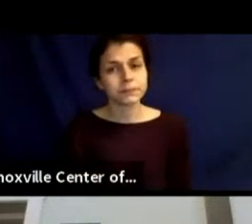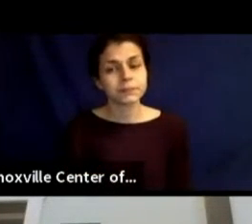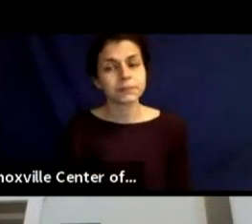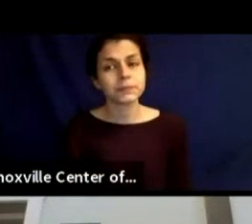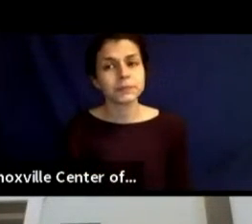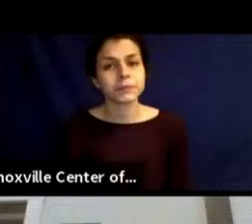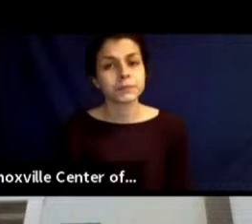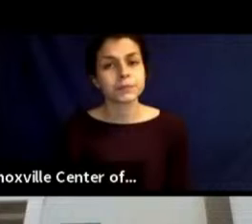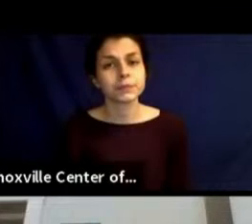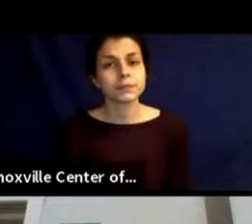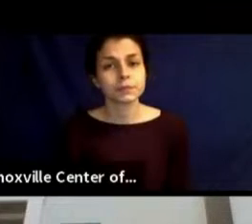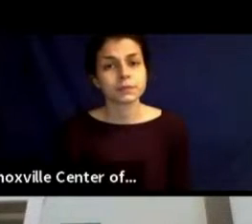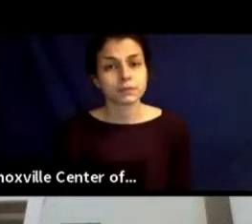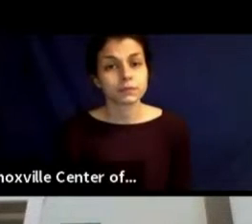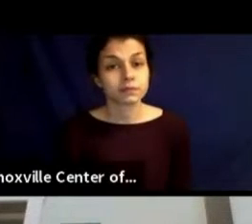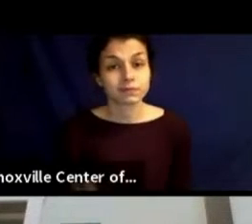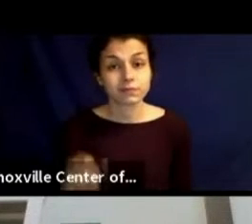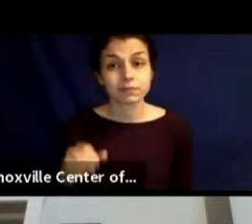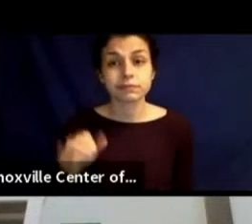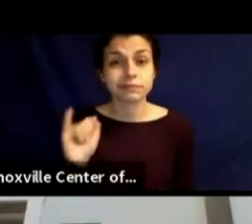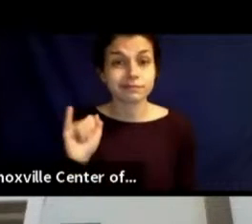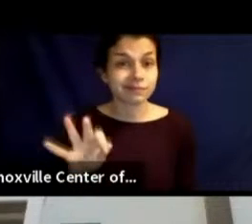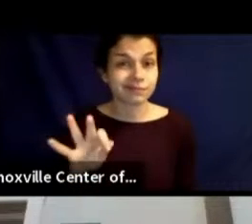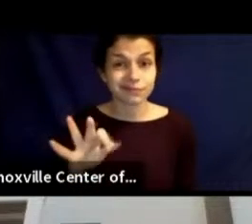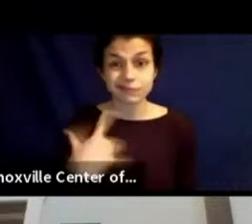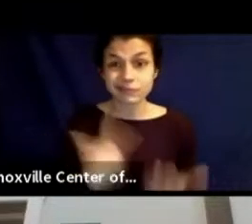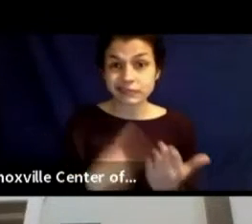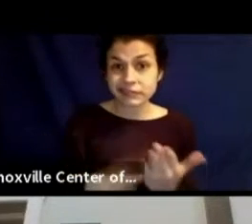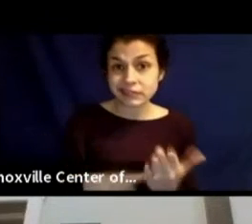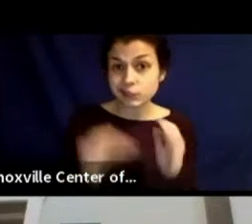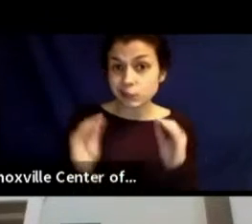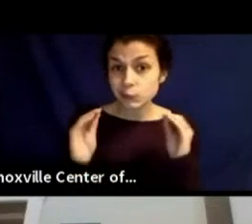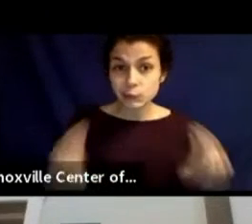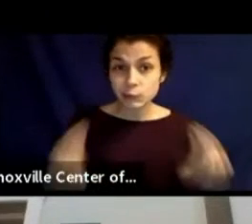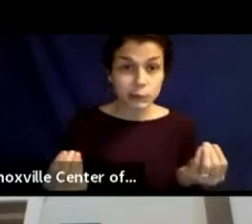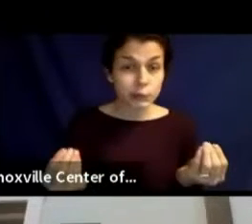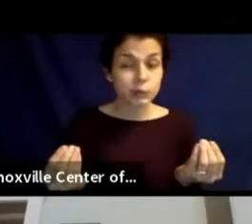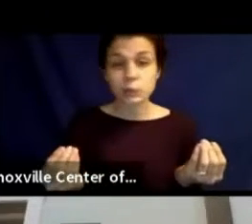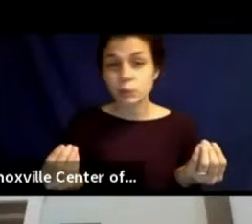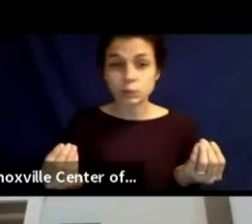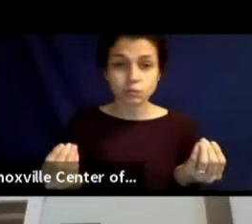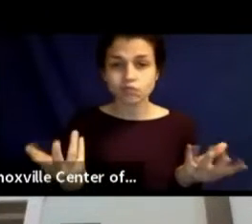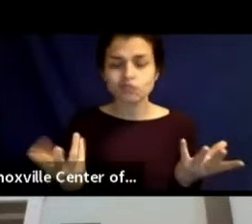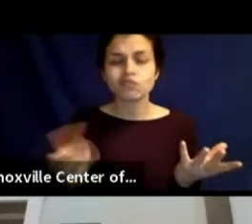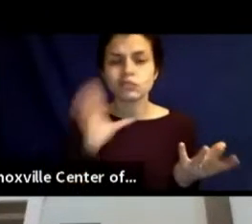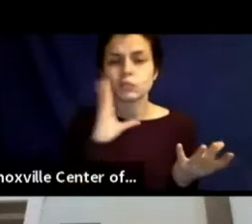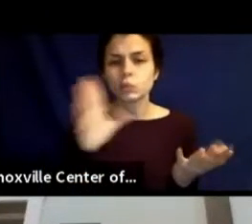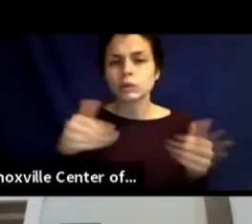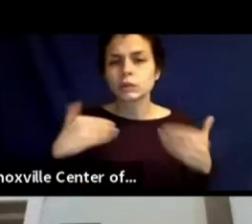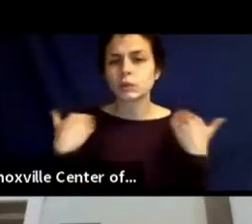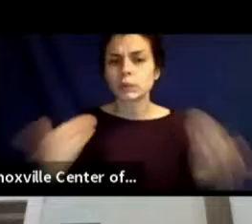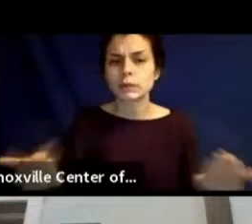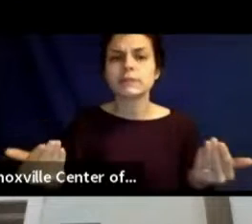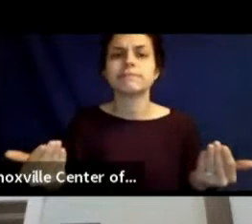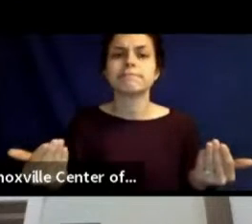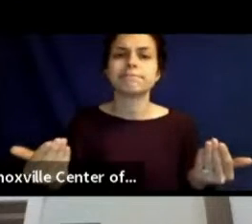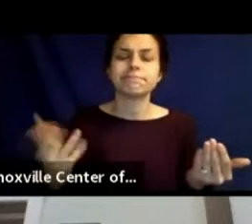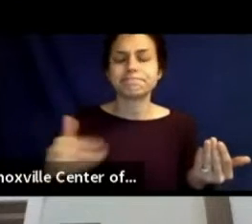So if there's no other discussion on the educational institutions, we're going to go to